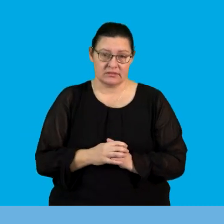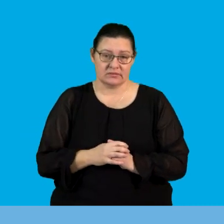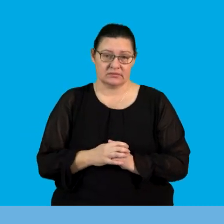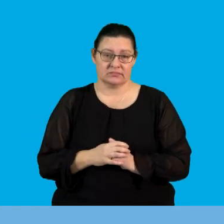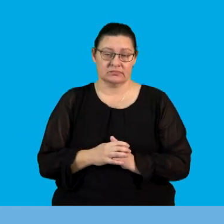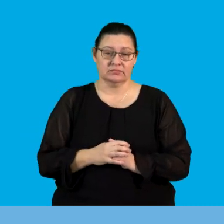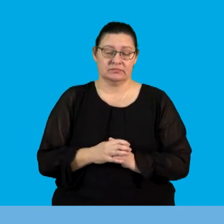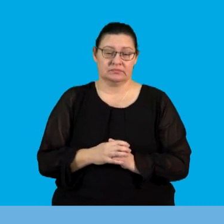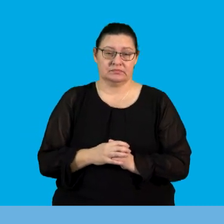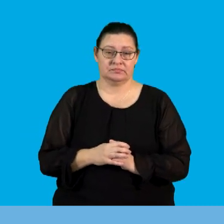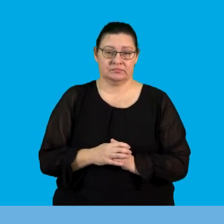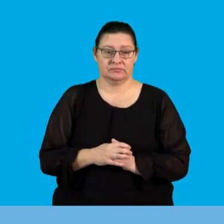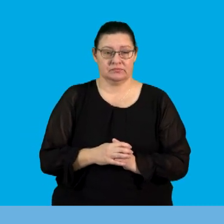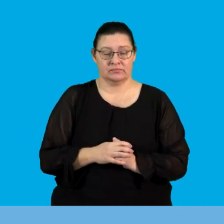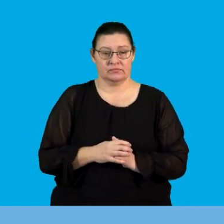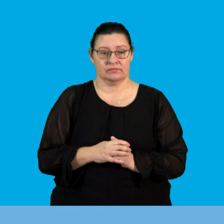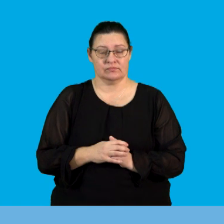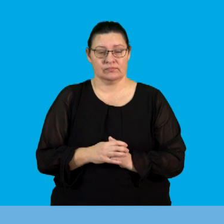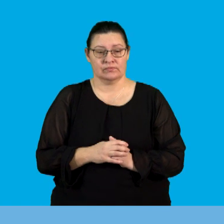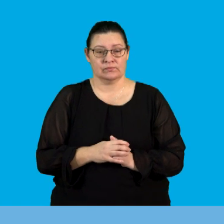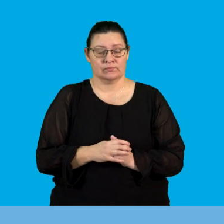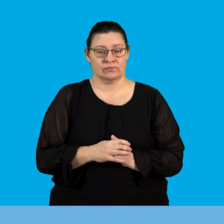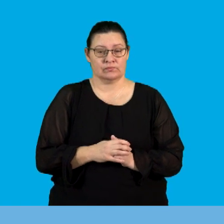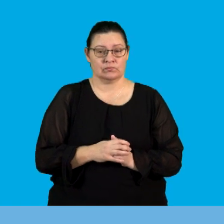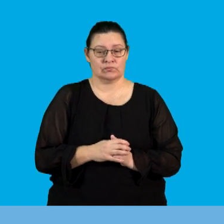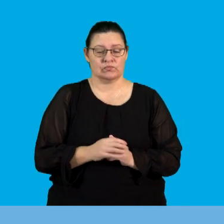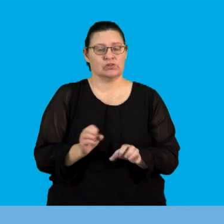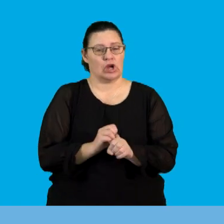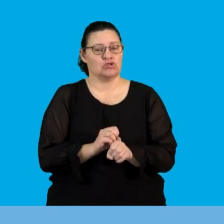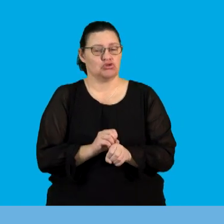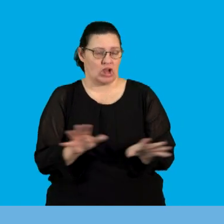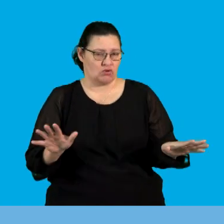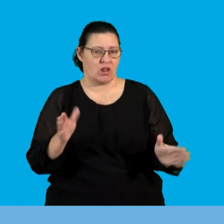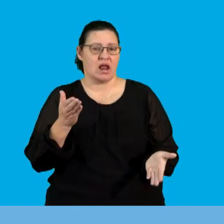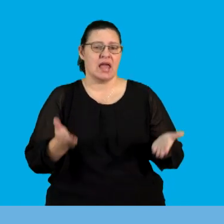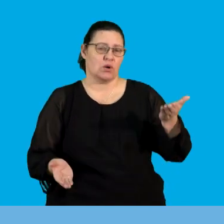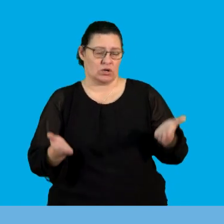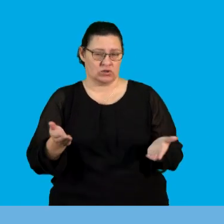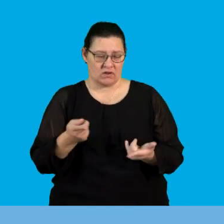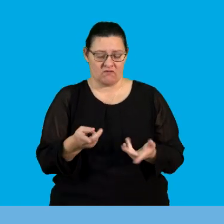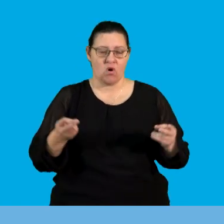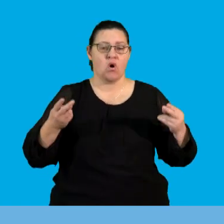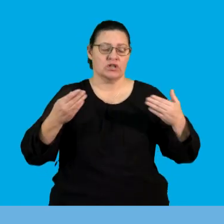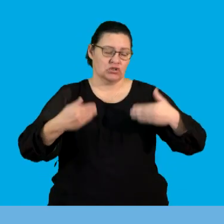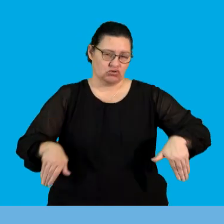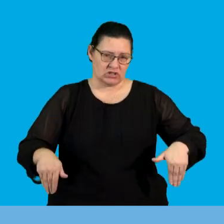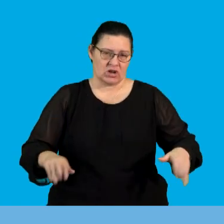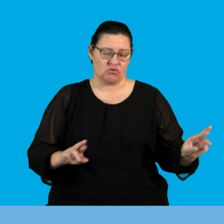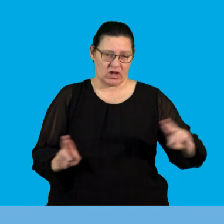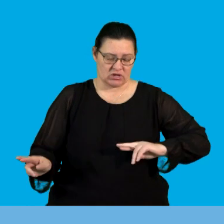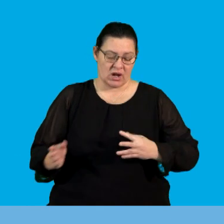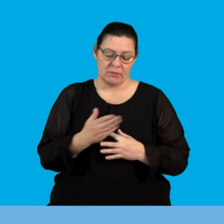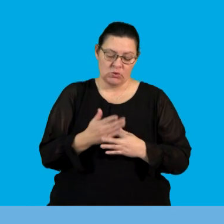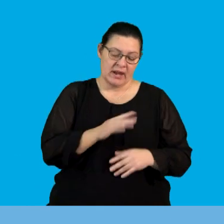salt and water. That's our general equation for the neutralization